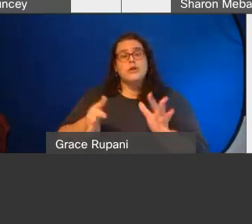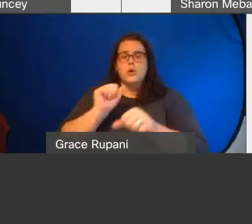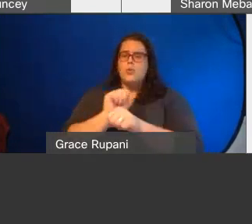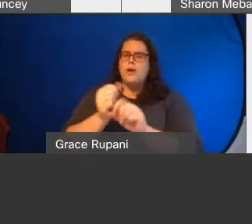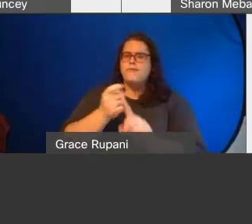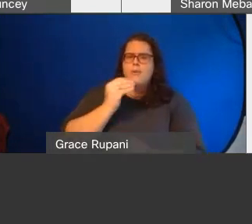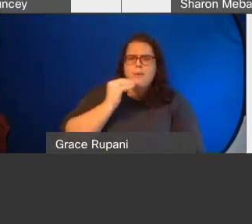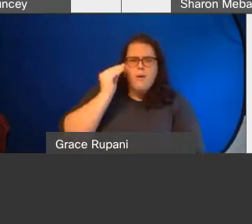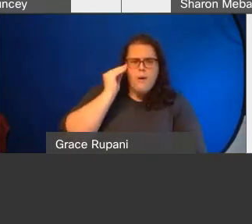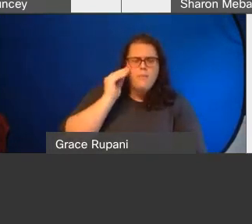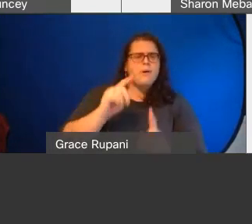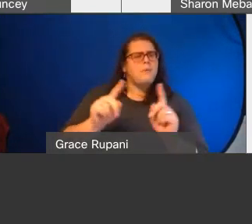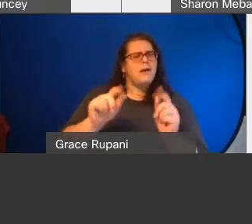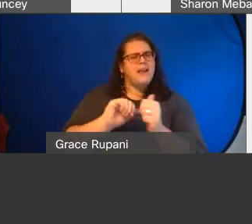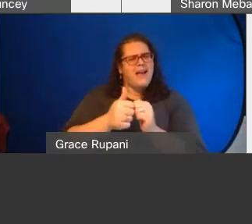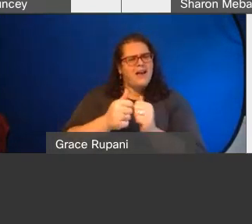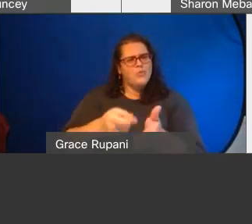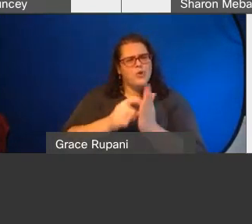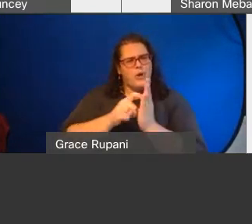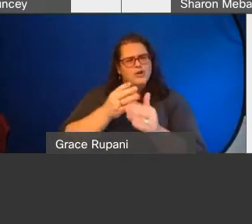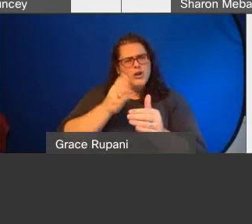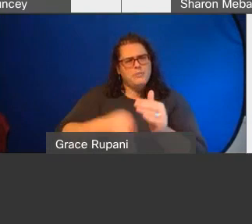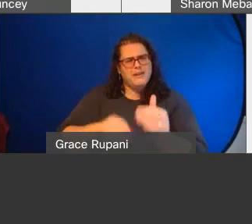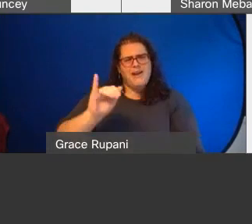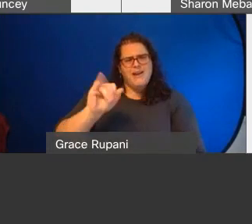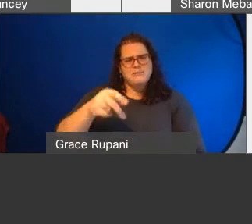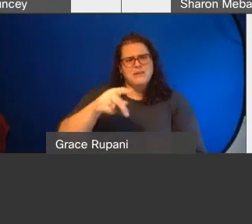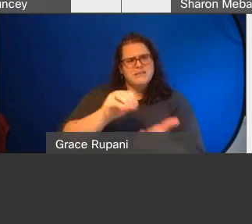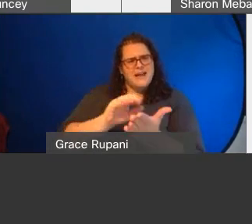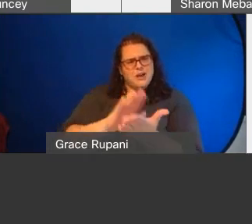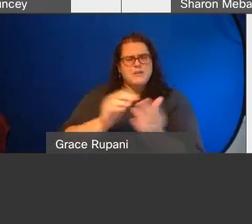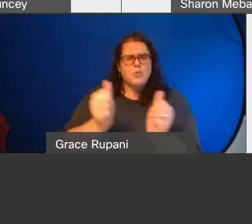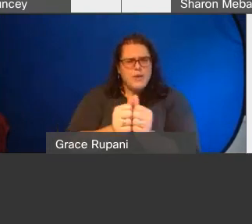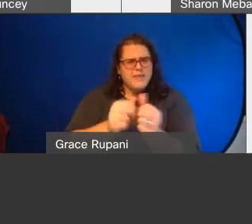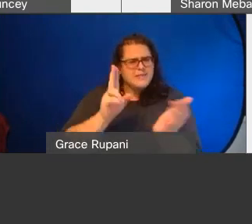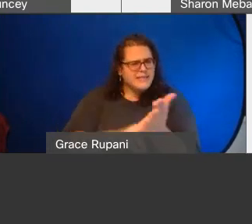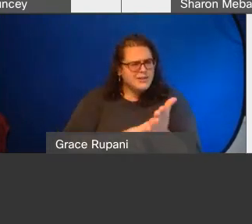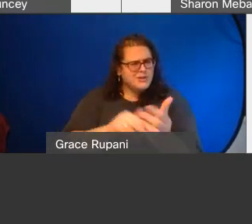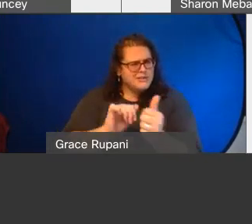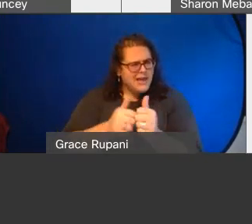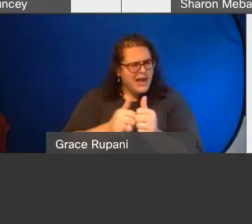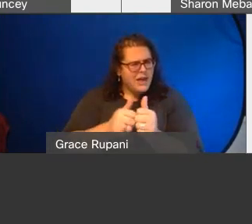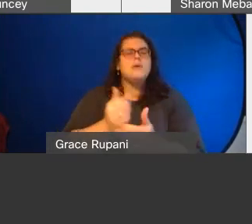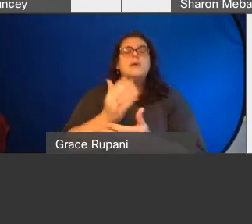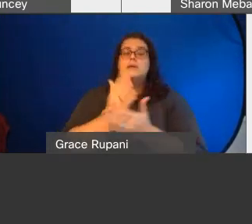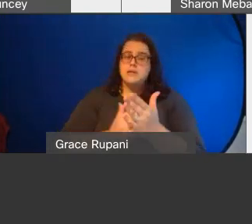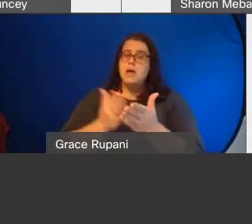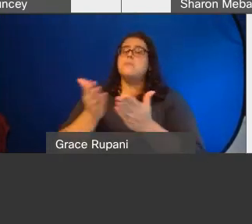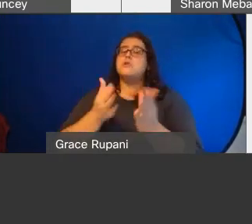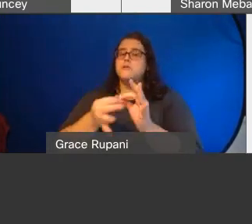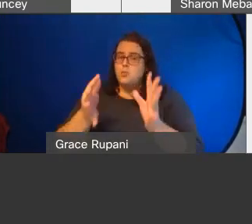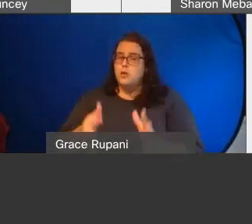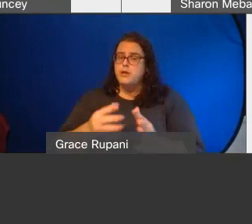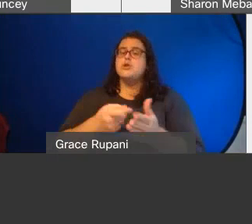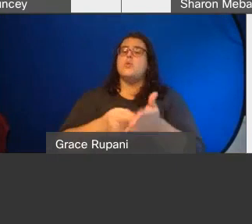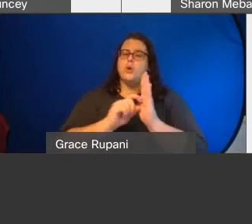get their necessary ISP documents completed and signed by team members? Some service coordinators are requiring providers